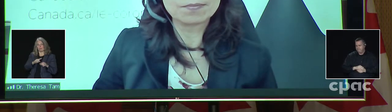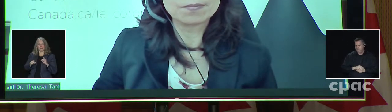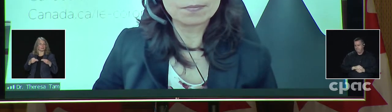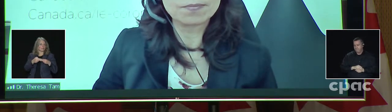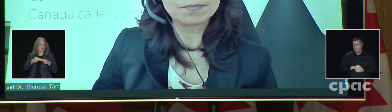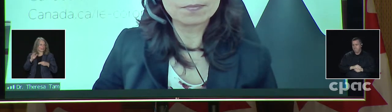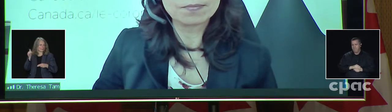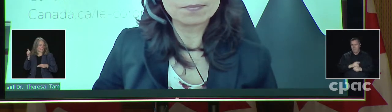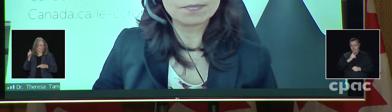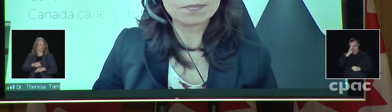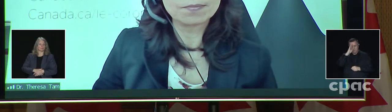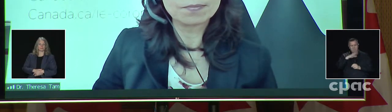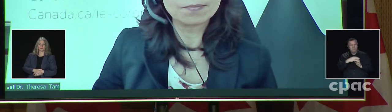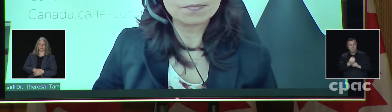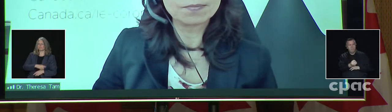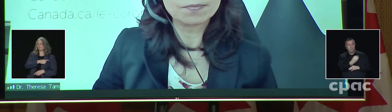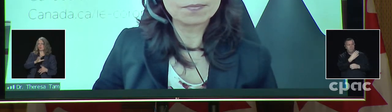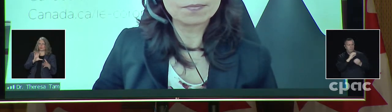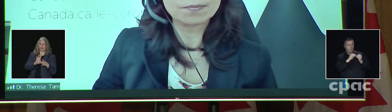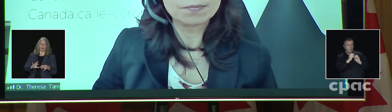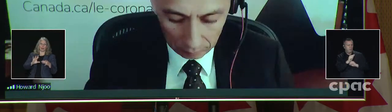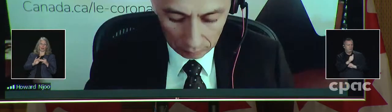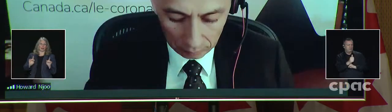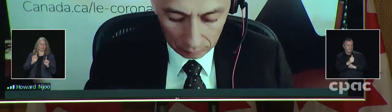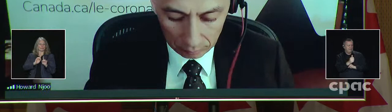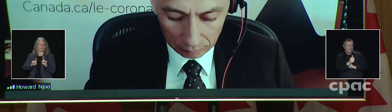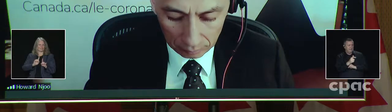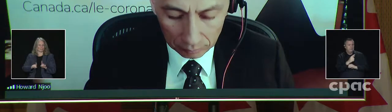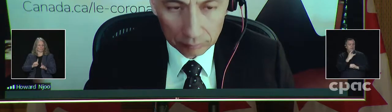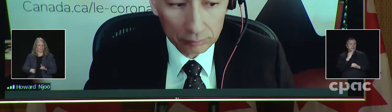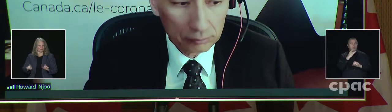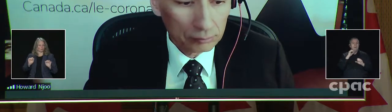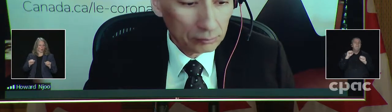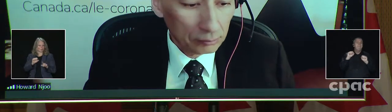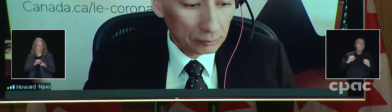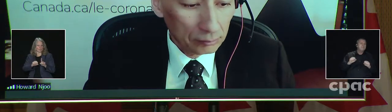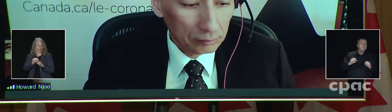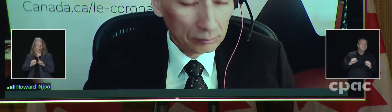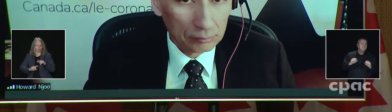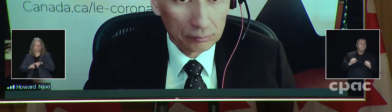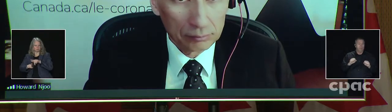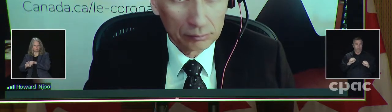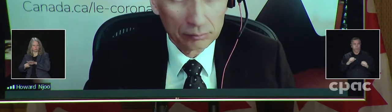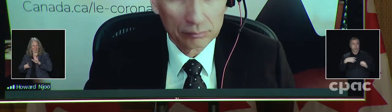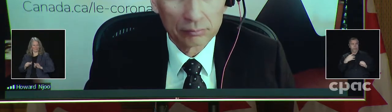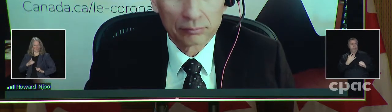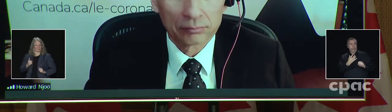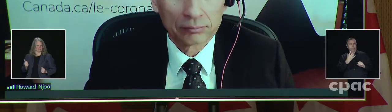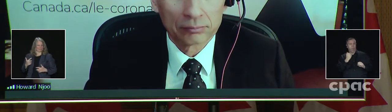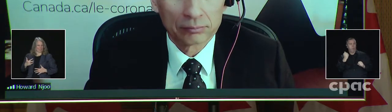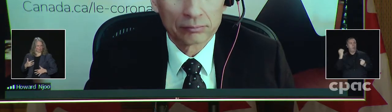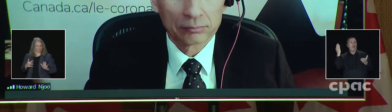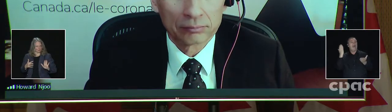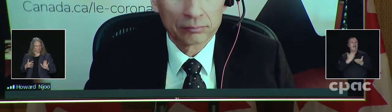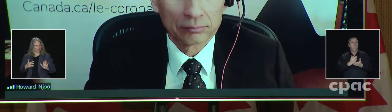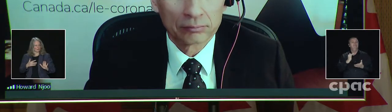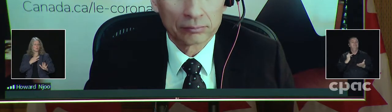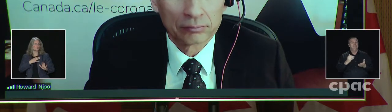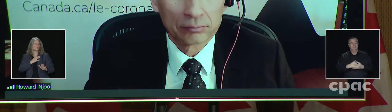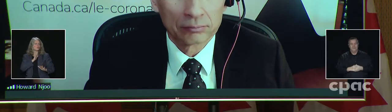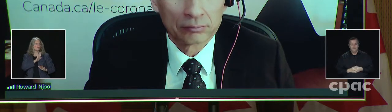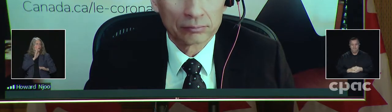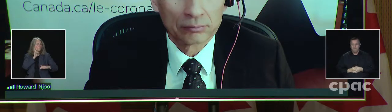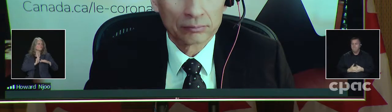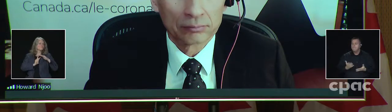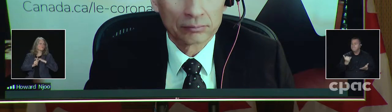10, rather, the possibilities you outlined there are quite intimidating. I'm wondering if you can speak a little bit about what you would project in terms of severe